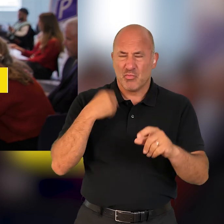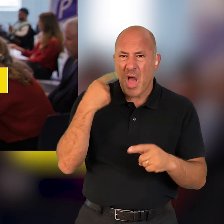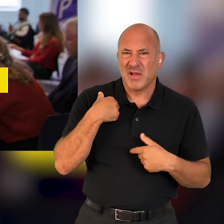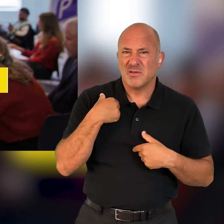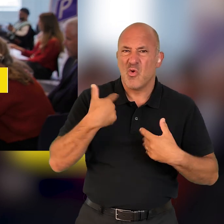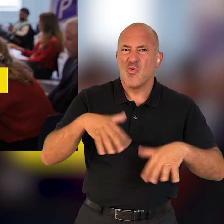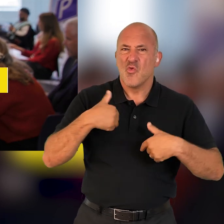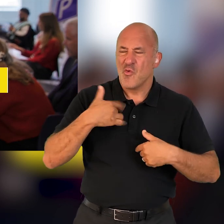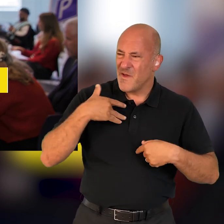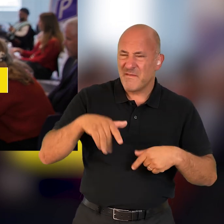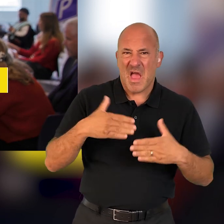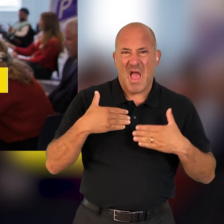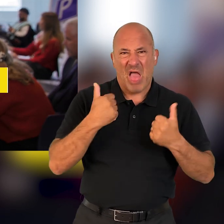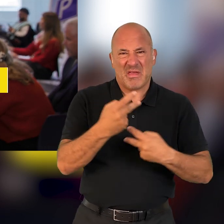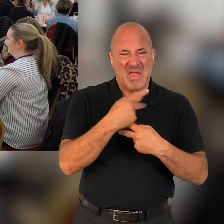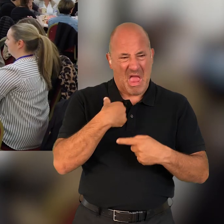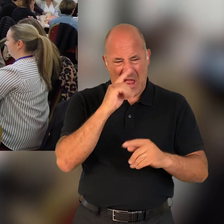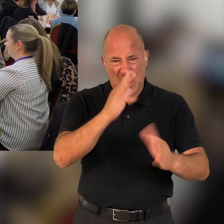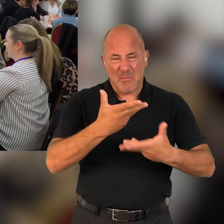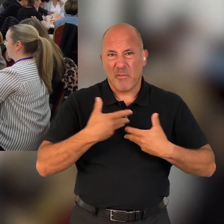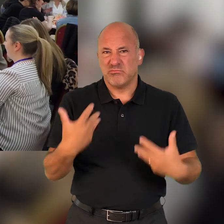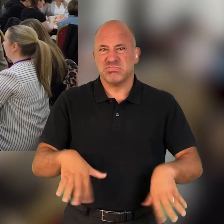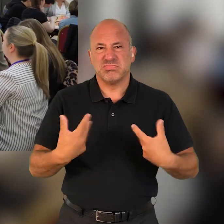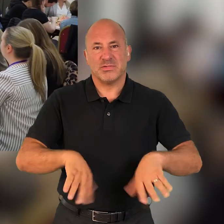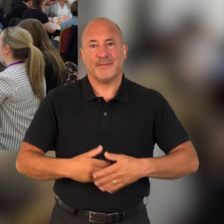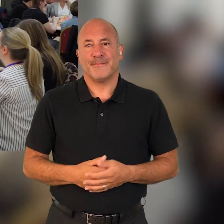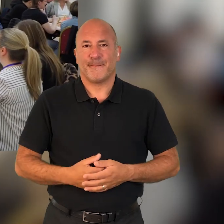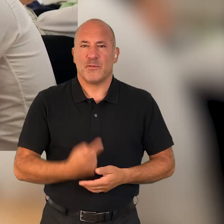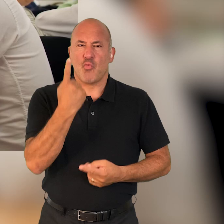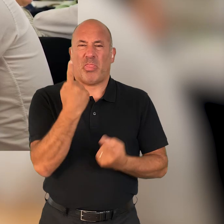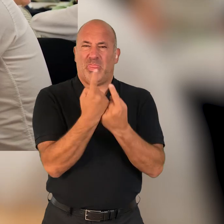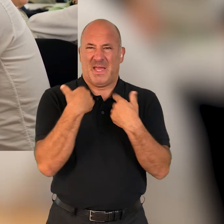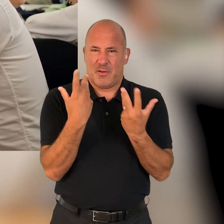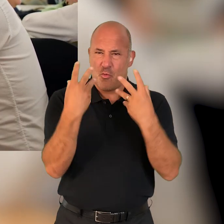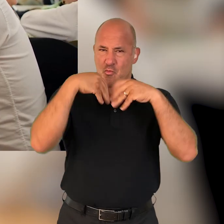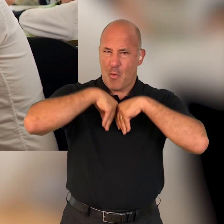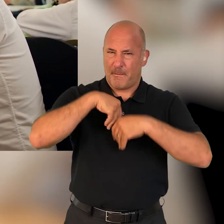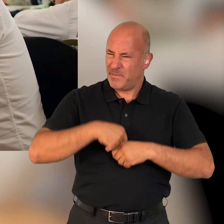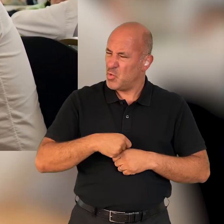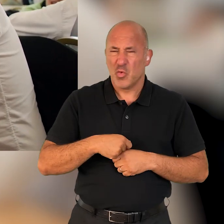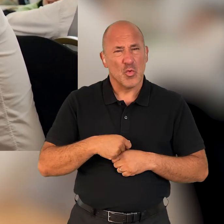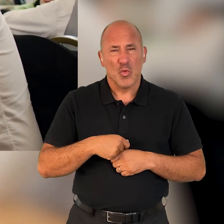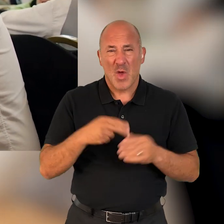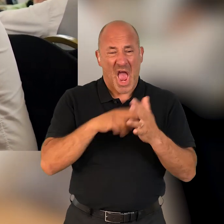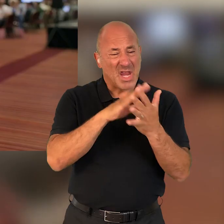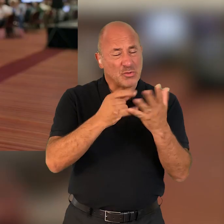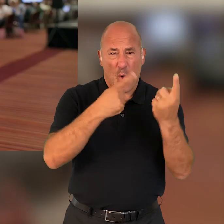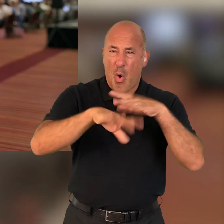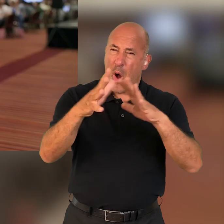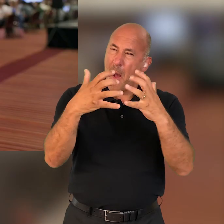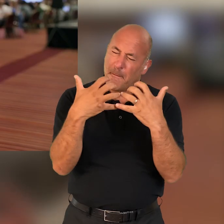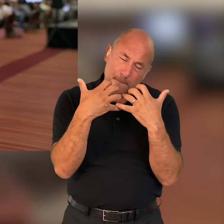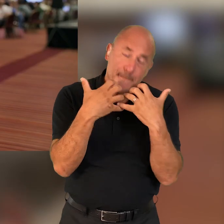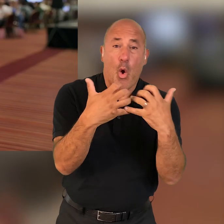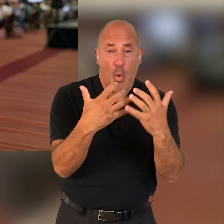makes me appreciate where I live and the healthcare that I can access. The one thing I'm taking away from this is how passionate